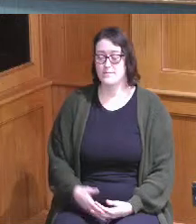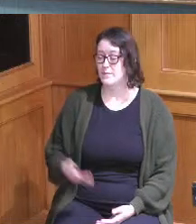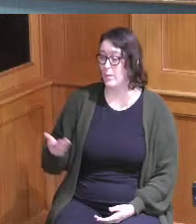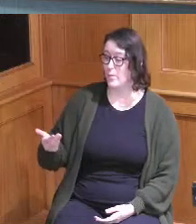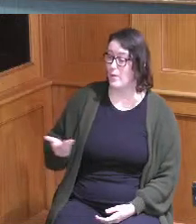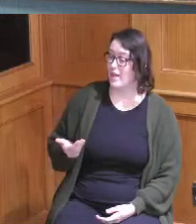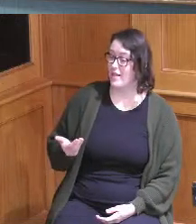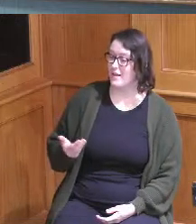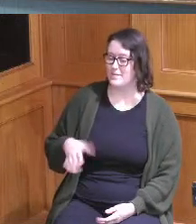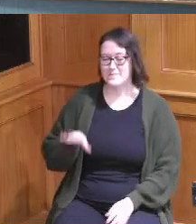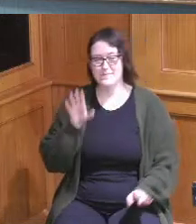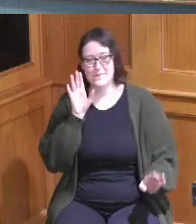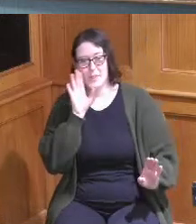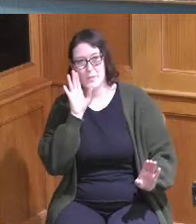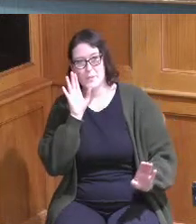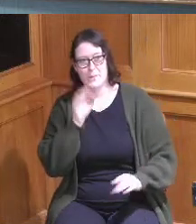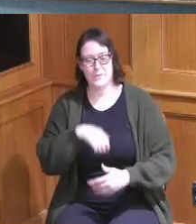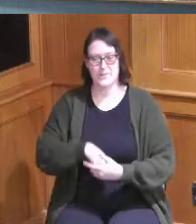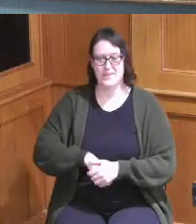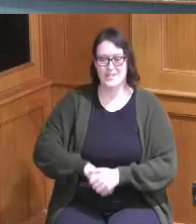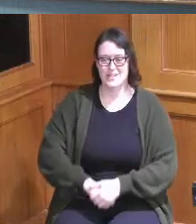Welcome.